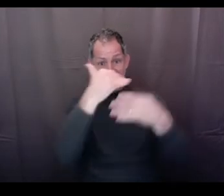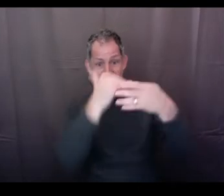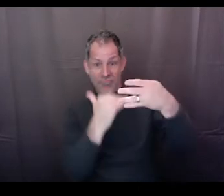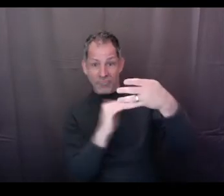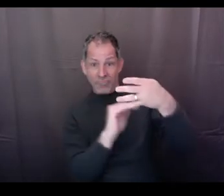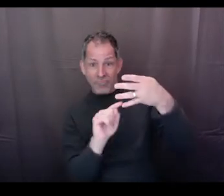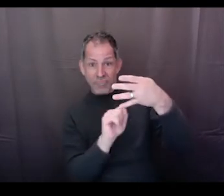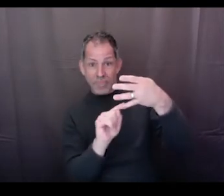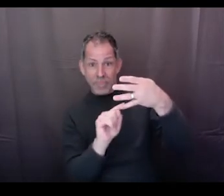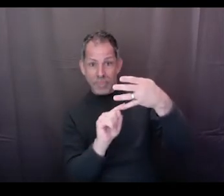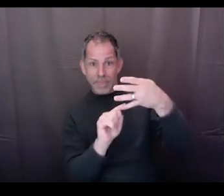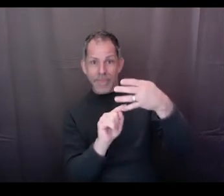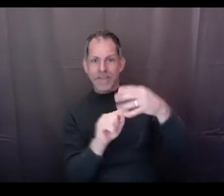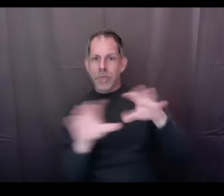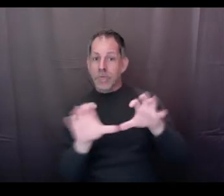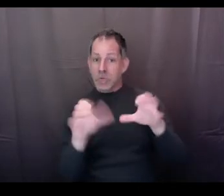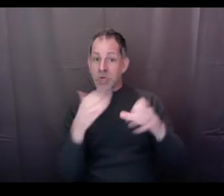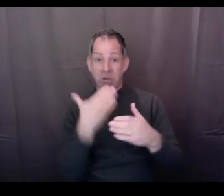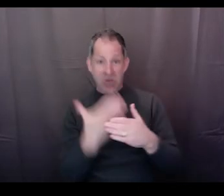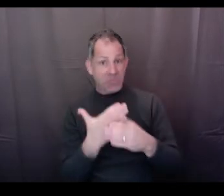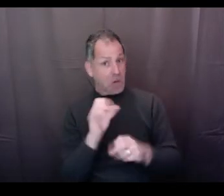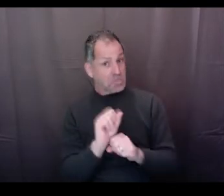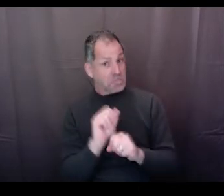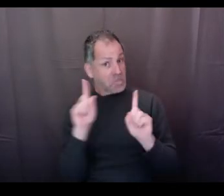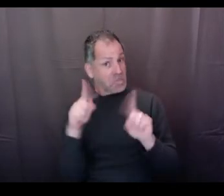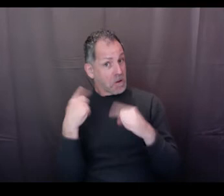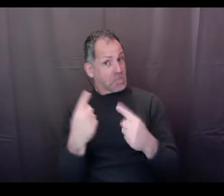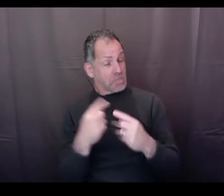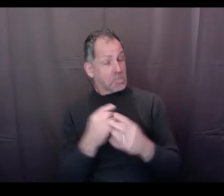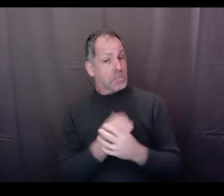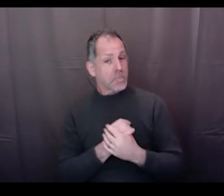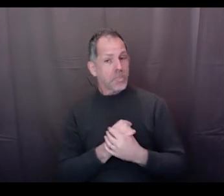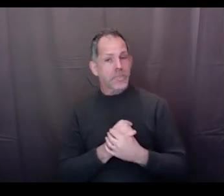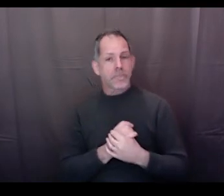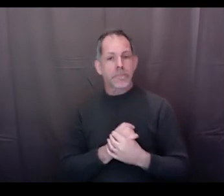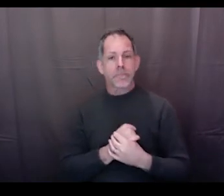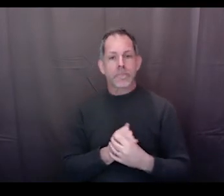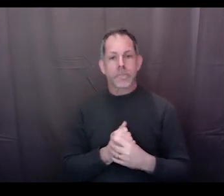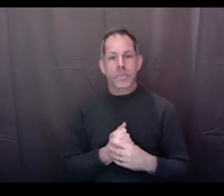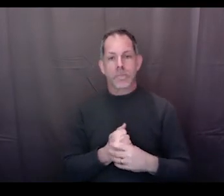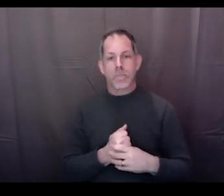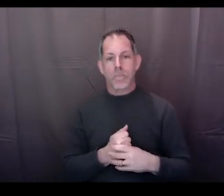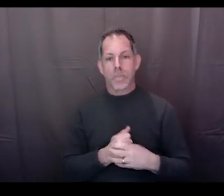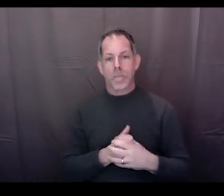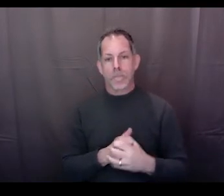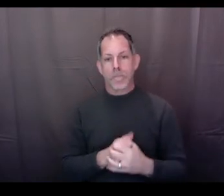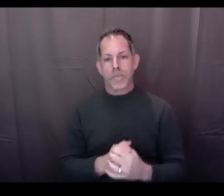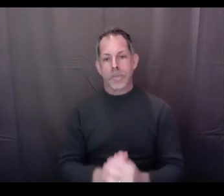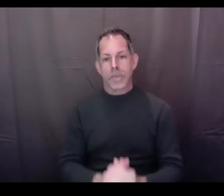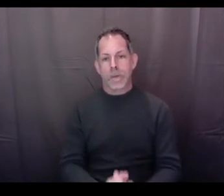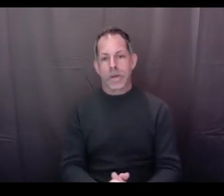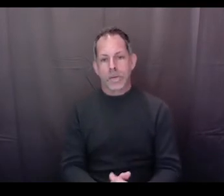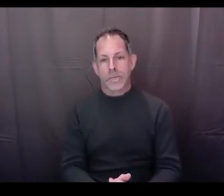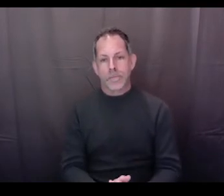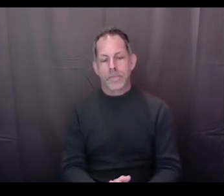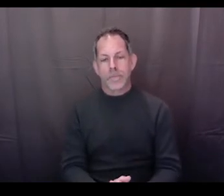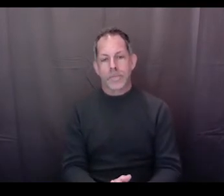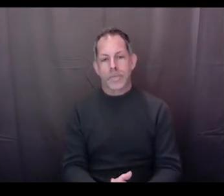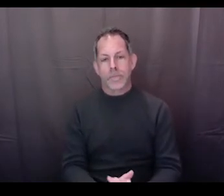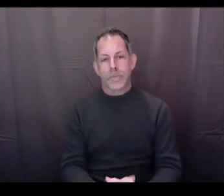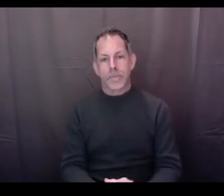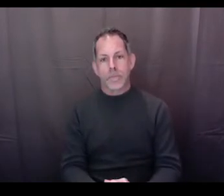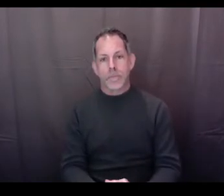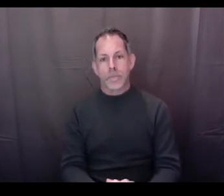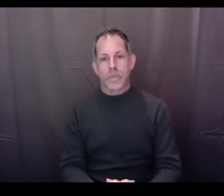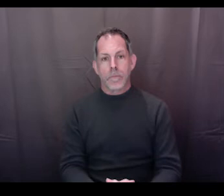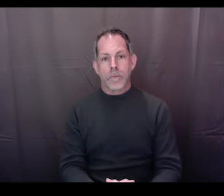close to or at about 1. So we had been doing a little bit better in terms of decreasing transmission. Now we're back up